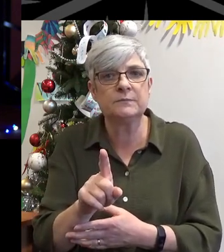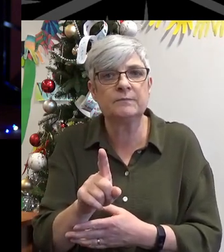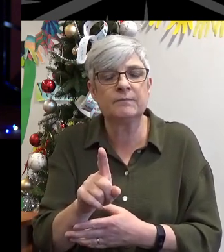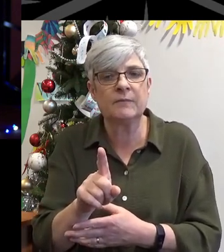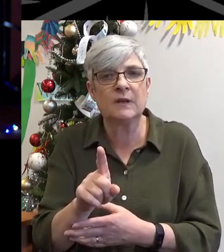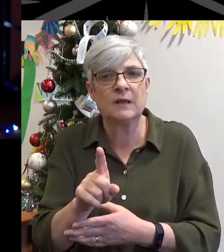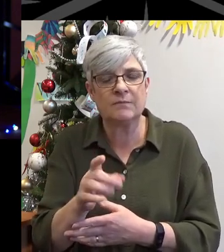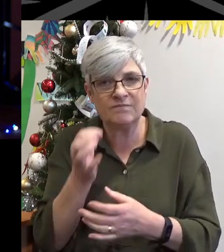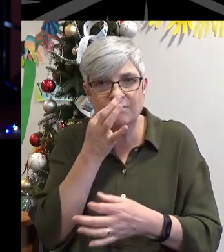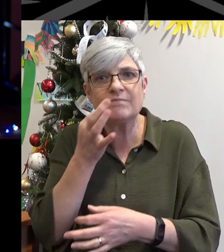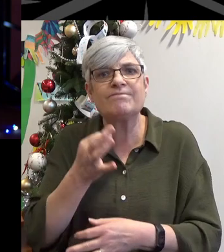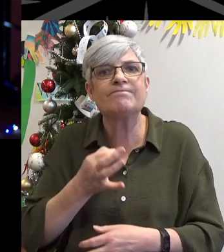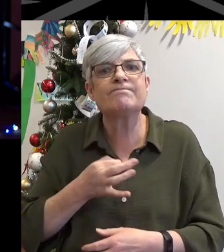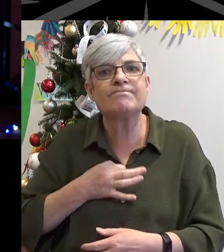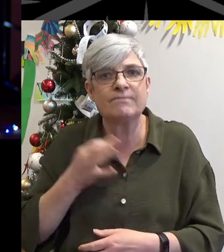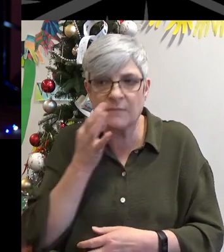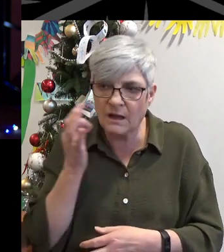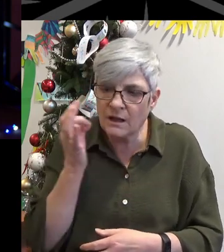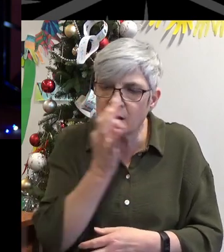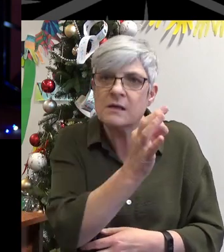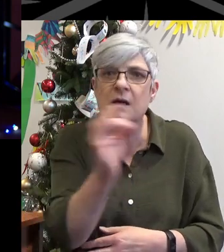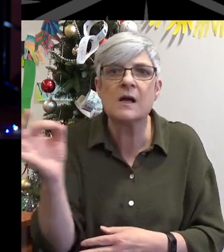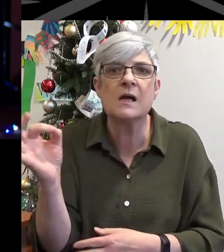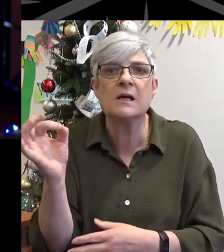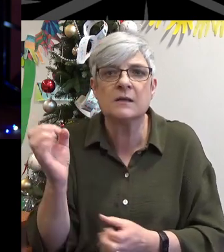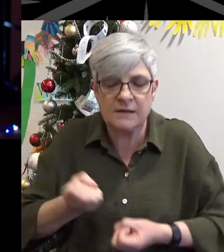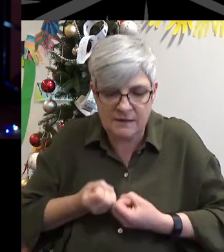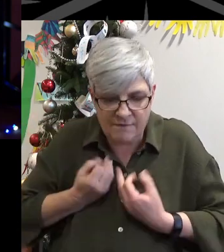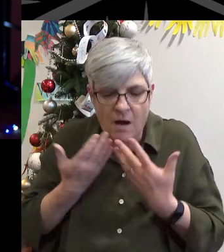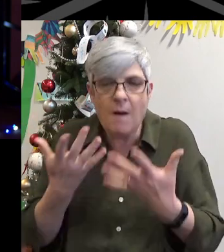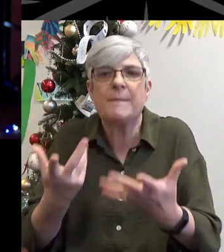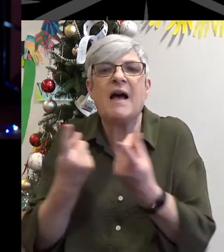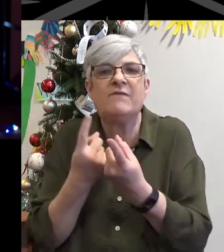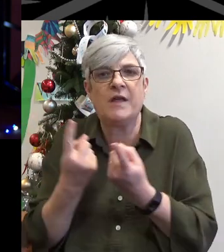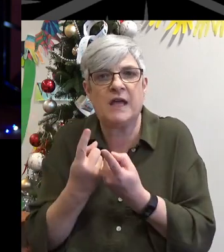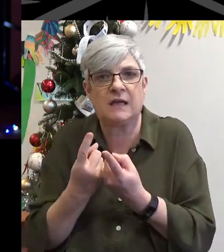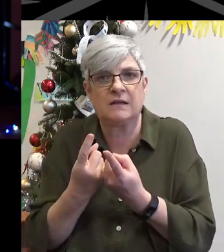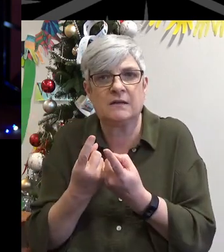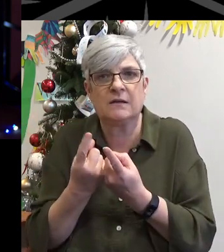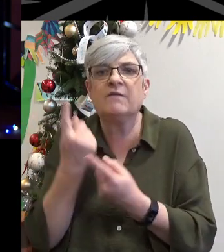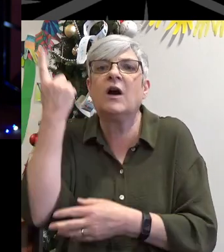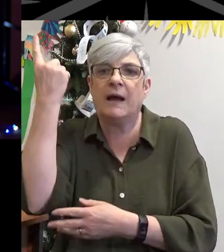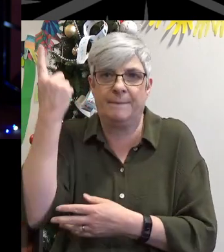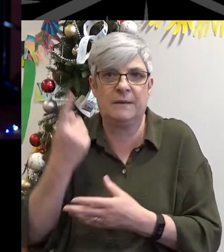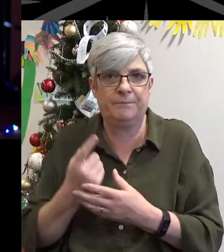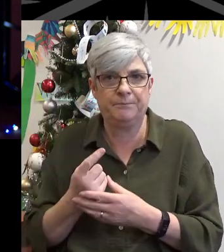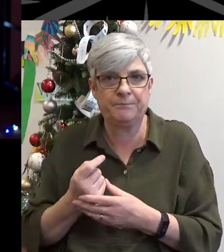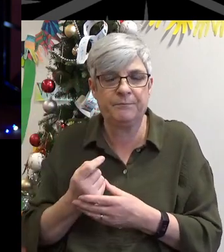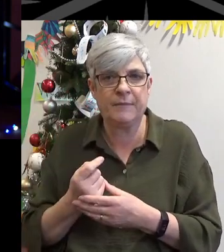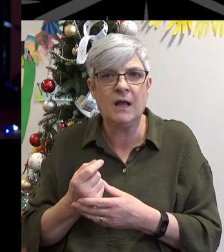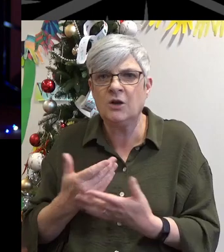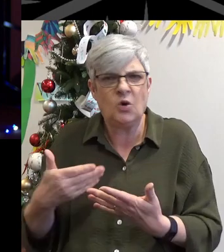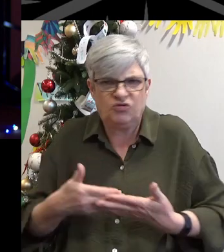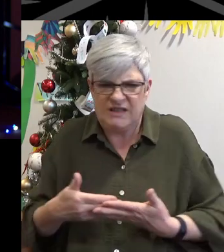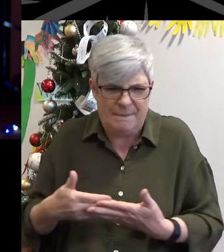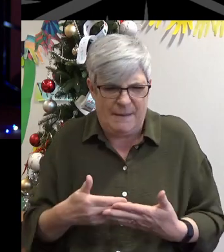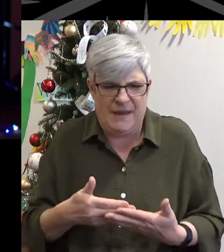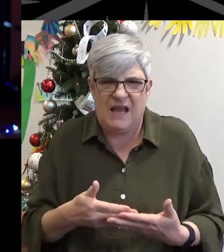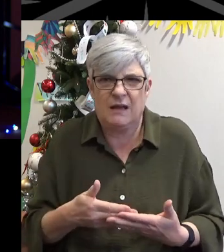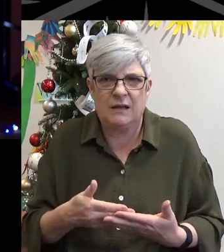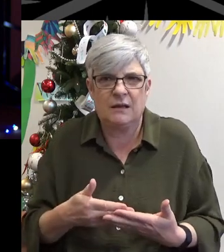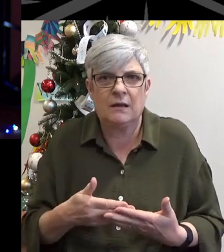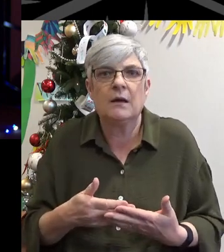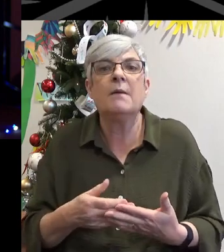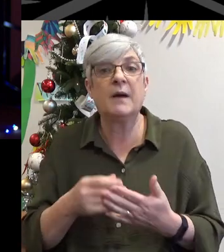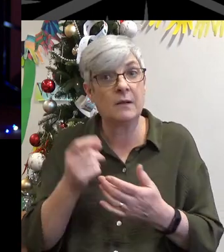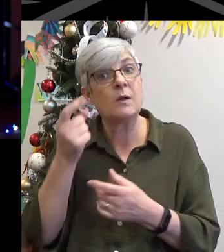it calls us to give our all for him. Not just a wee baby,